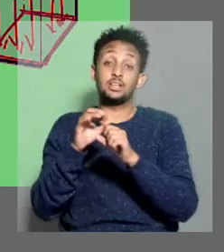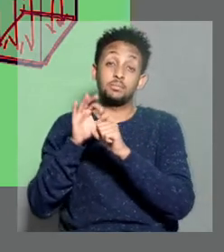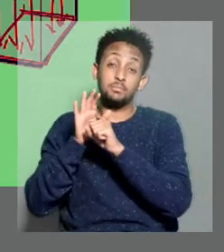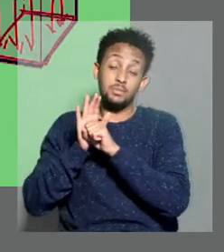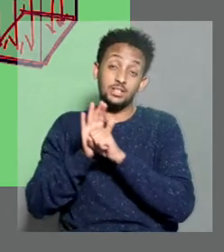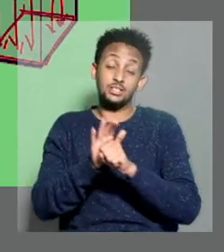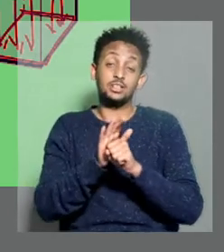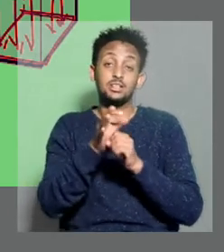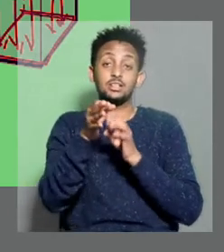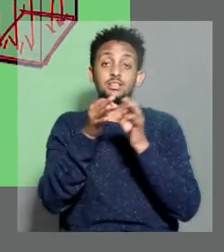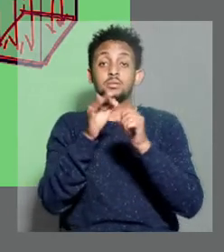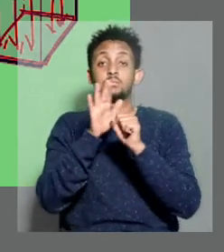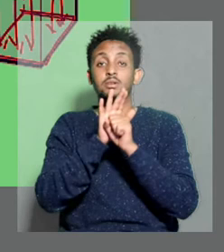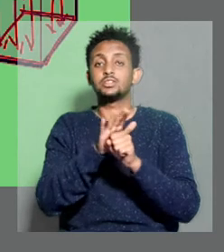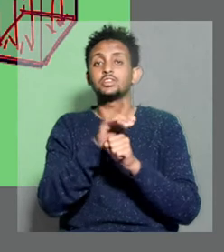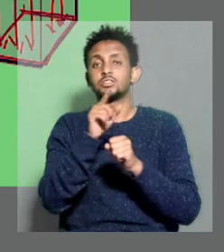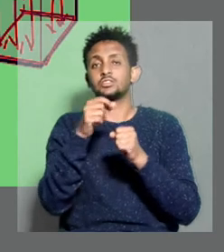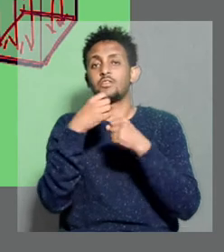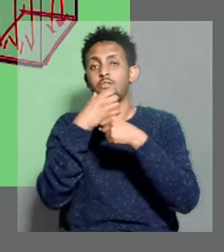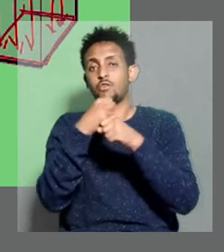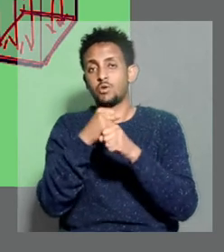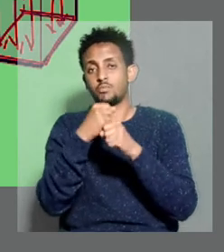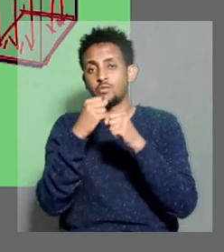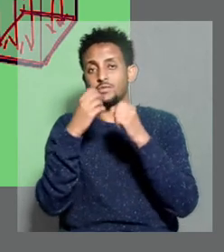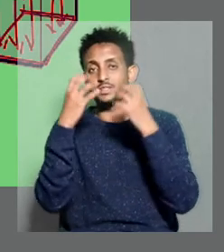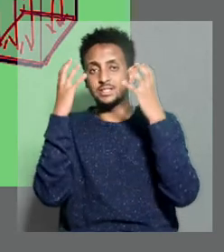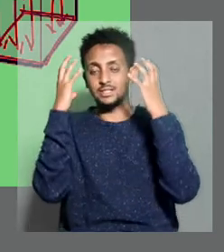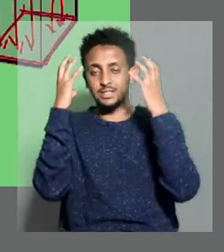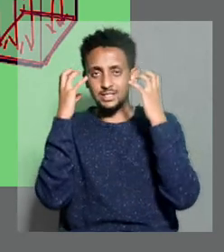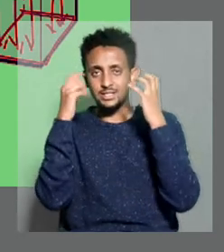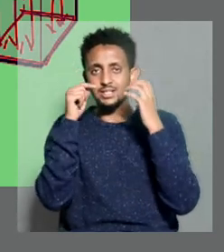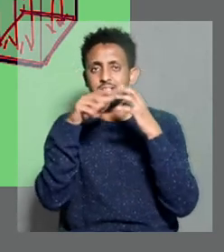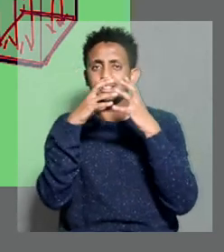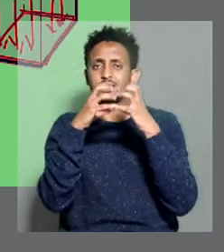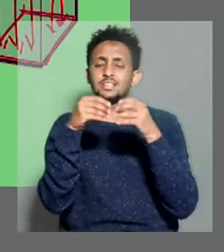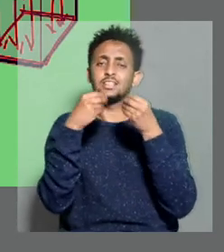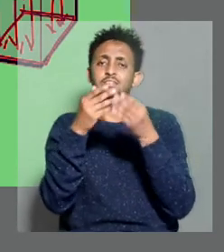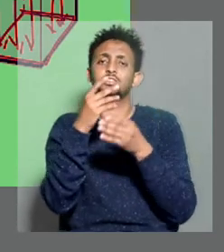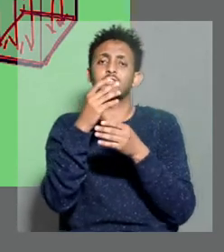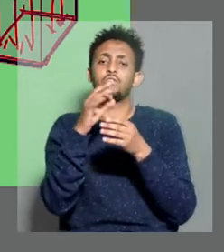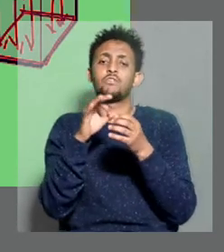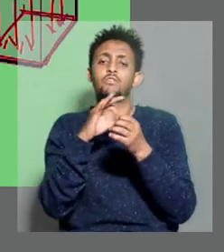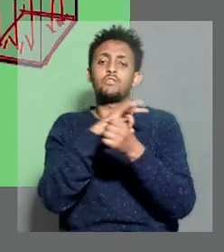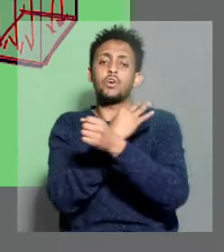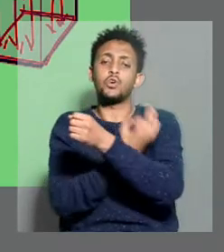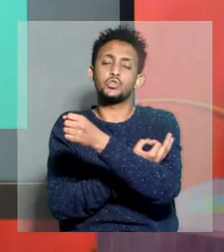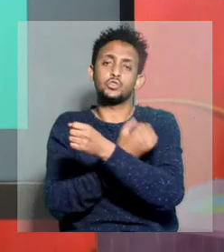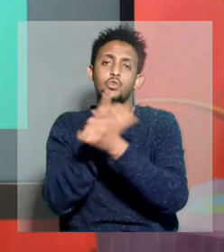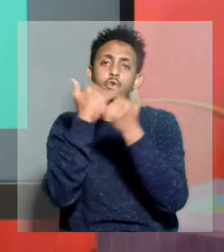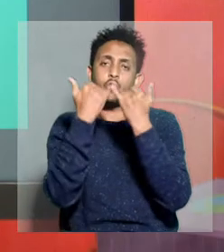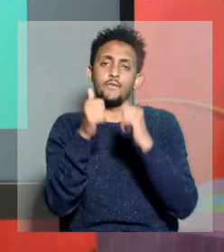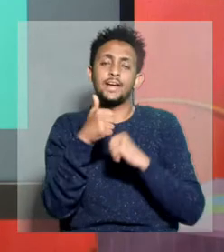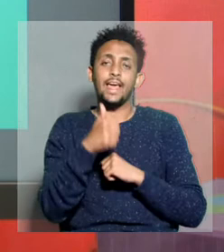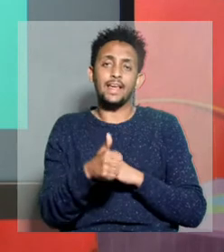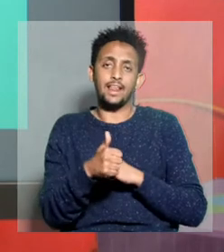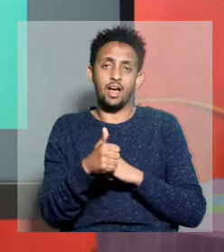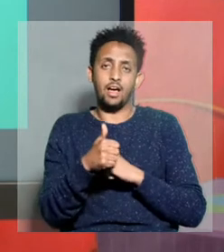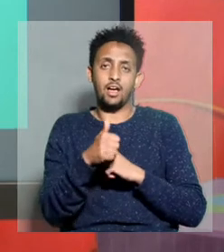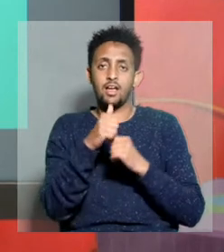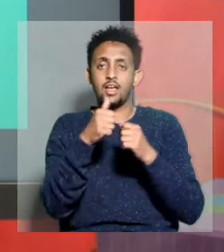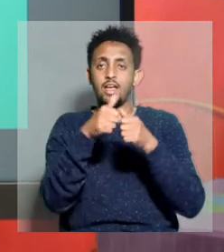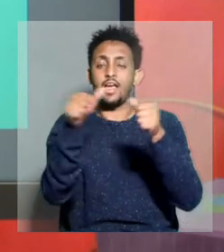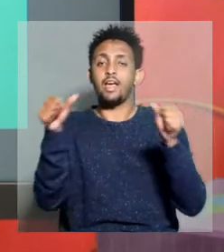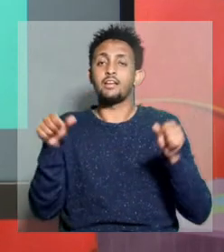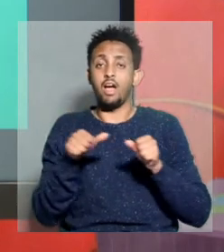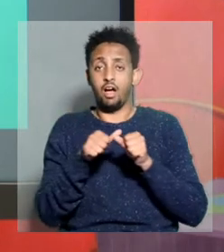be expressed as, since pressure is a form of stress, we know that stress is given to be force to area, or pressure itself is given to be force